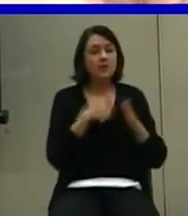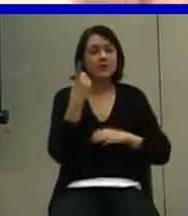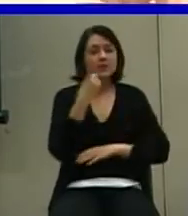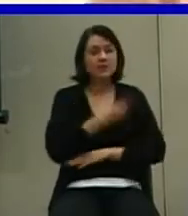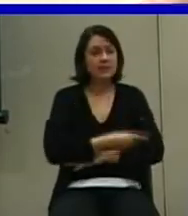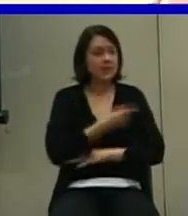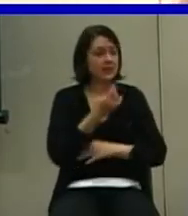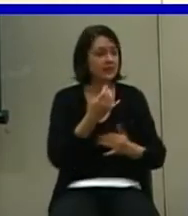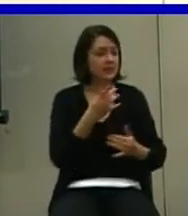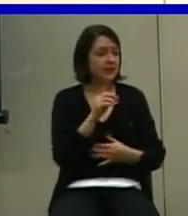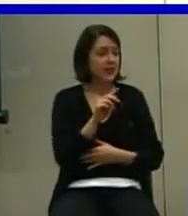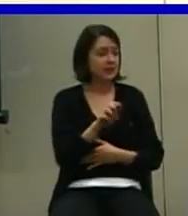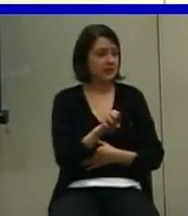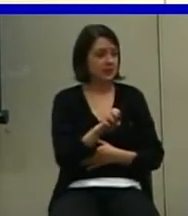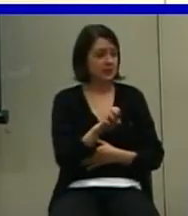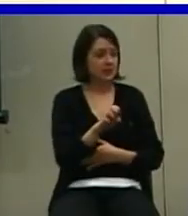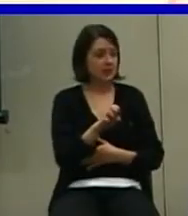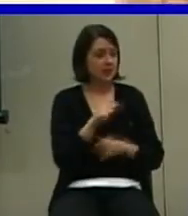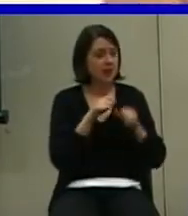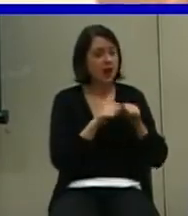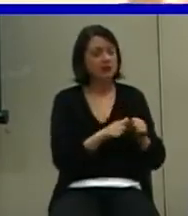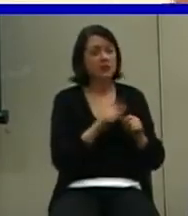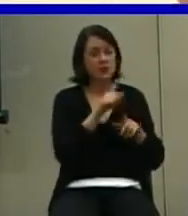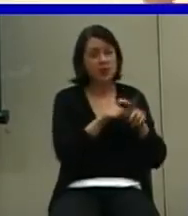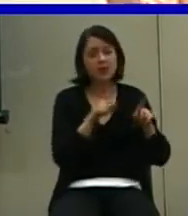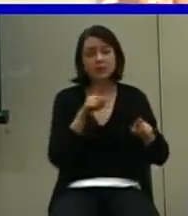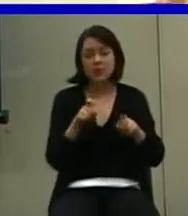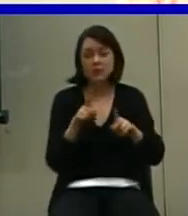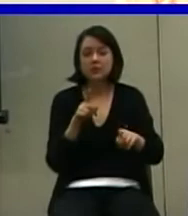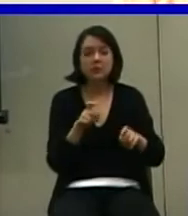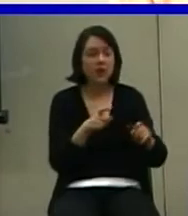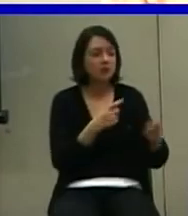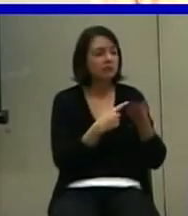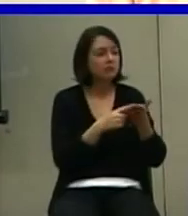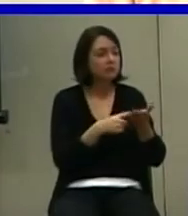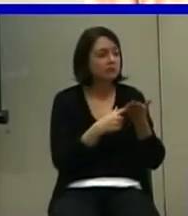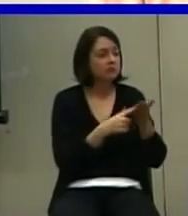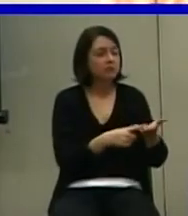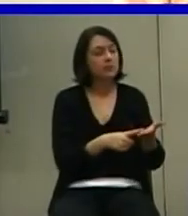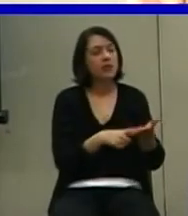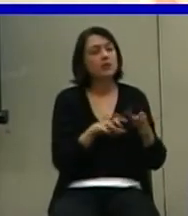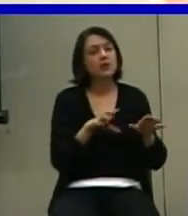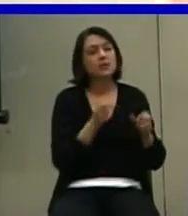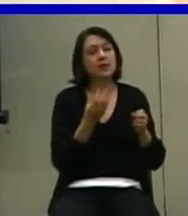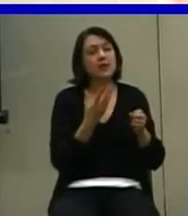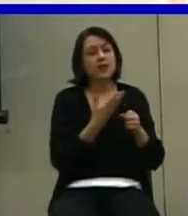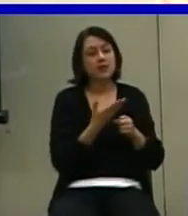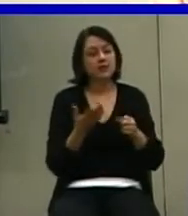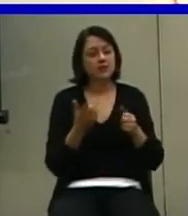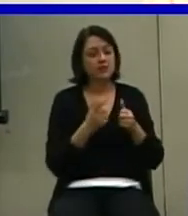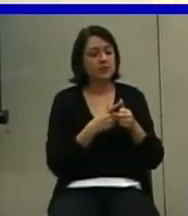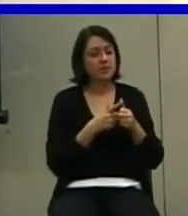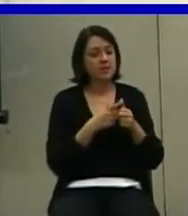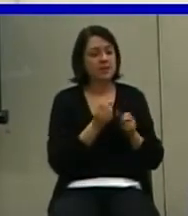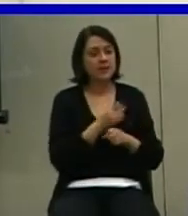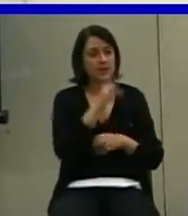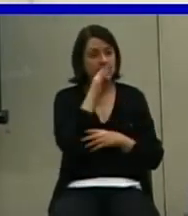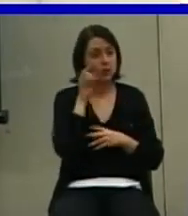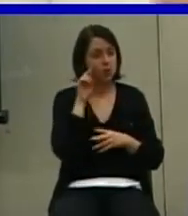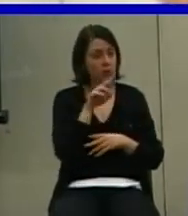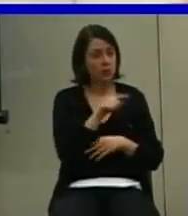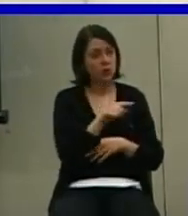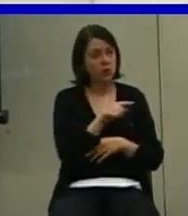today? But they're just constantly keeping questions going back and forth, which does several things. One, it makes the kids look at